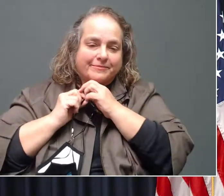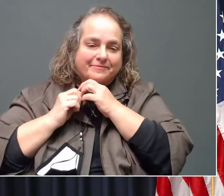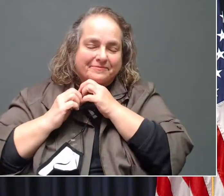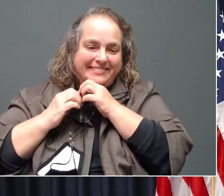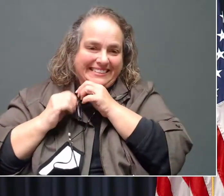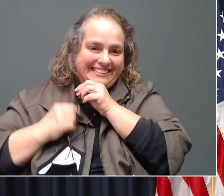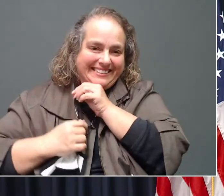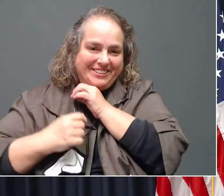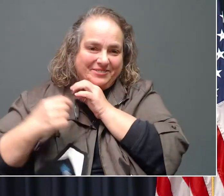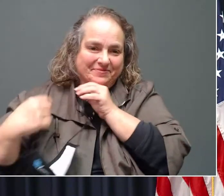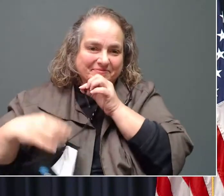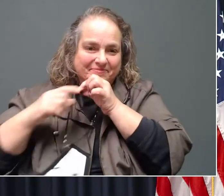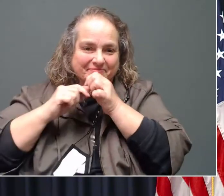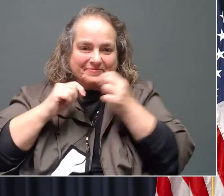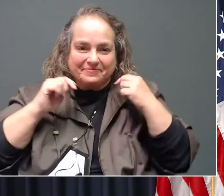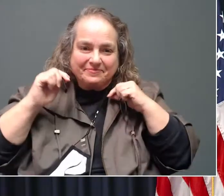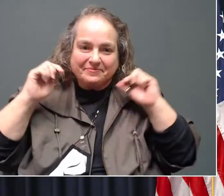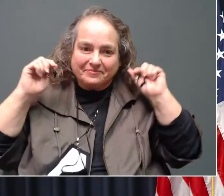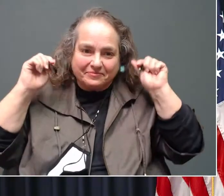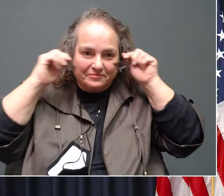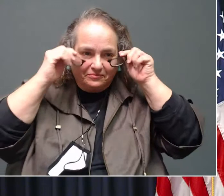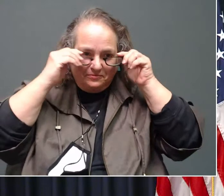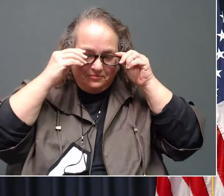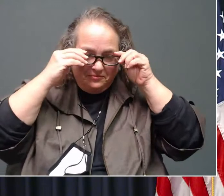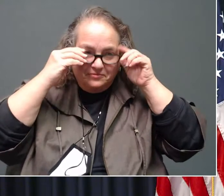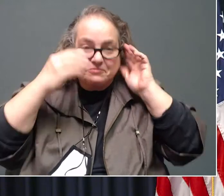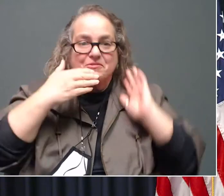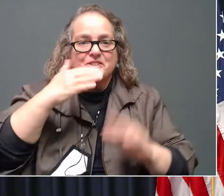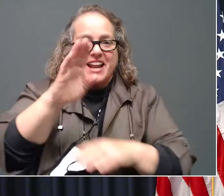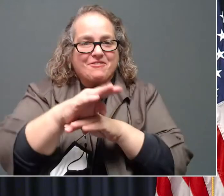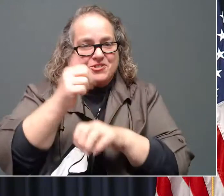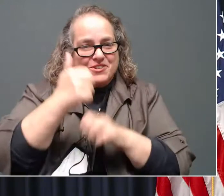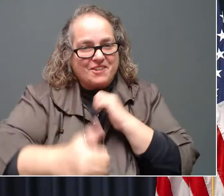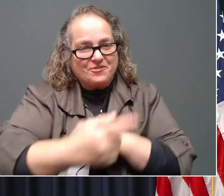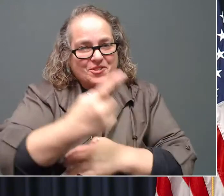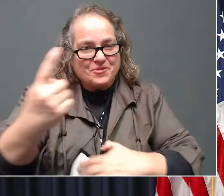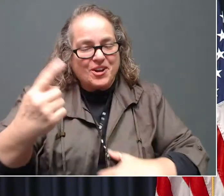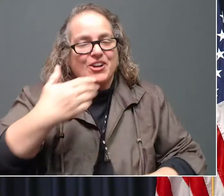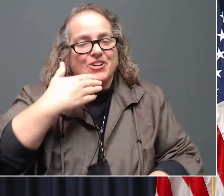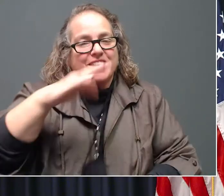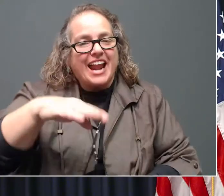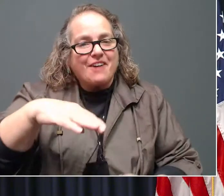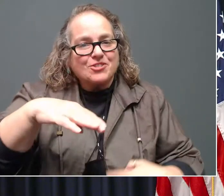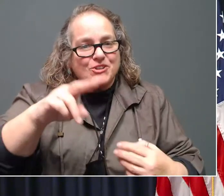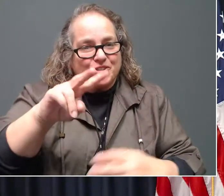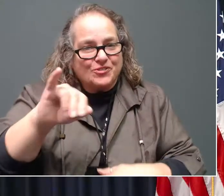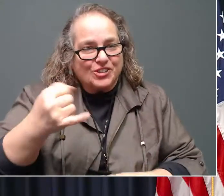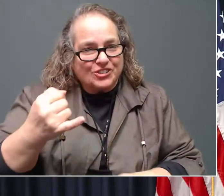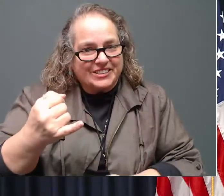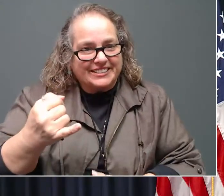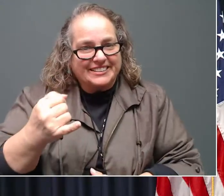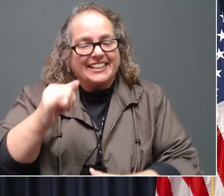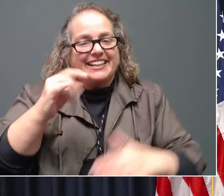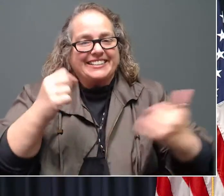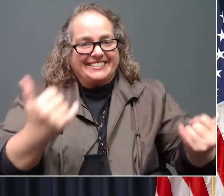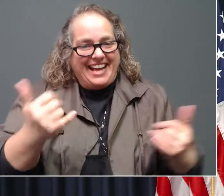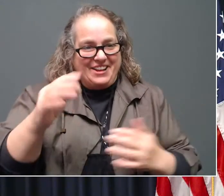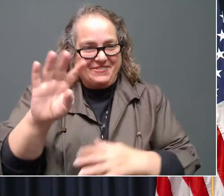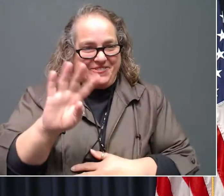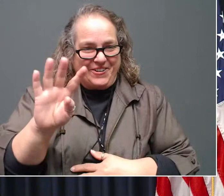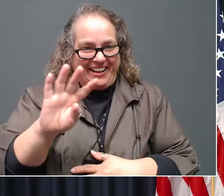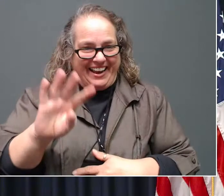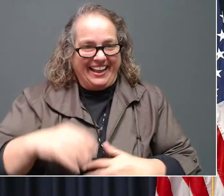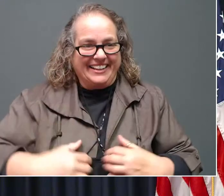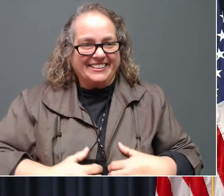Good afternoon, everybody. Good afternoon, Virginia. It is 4 o'clock. That time we